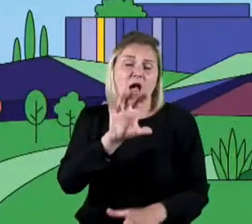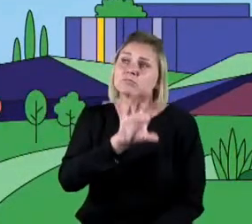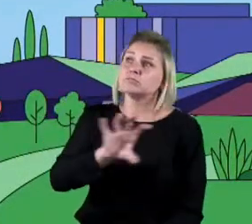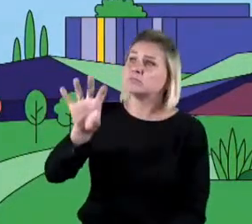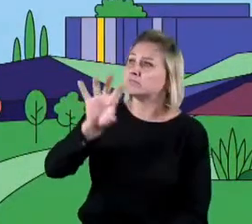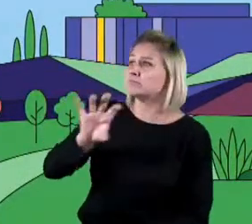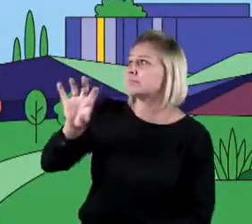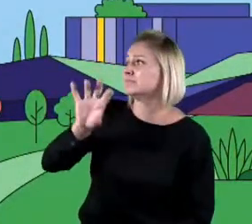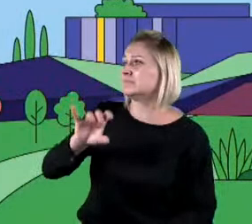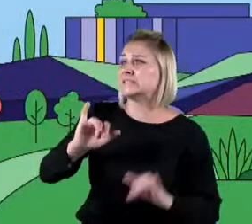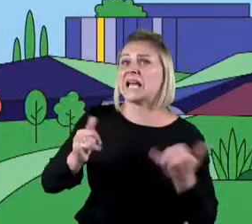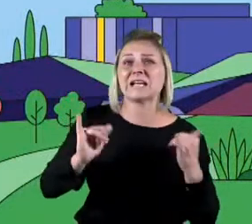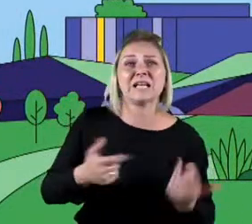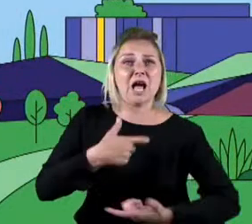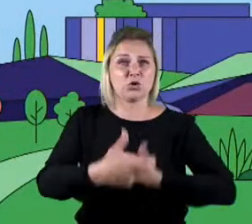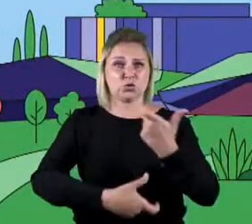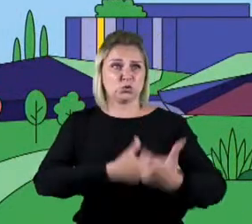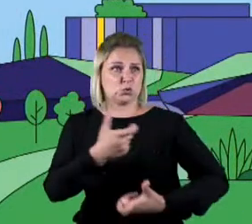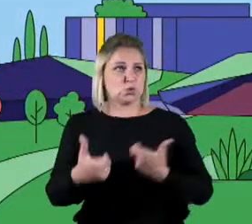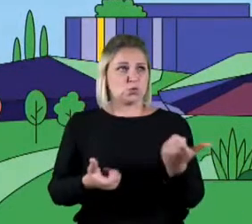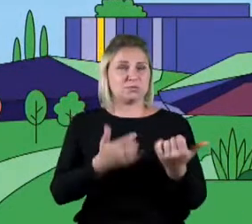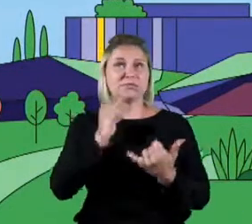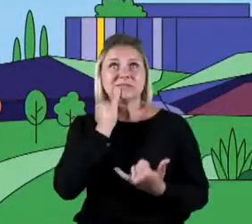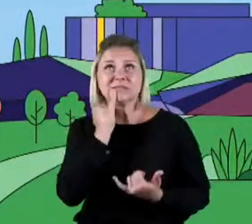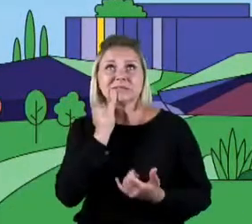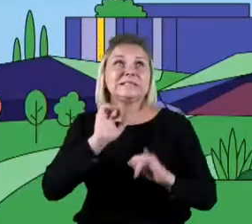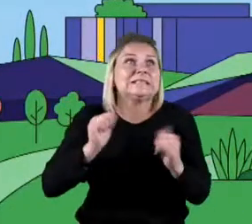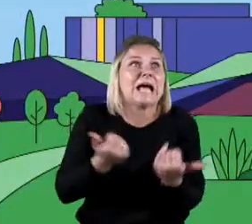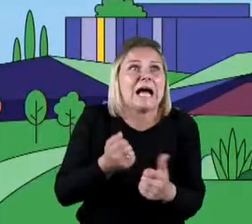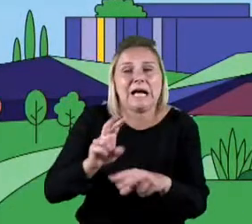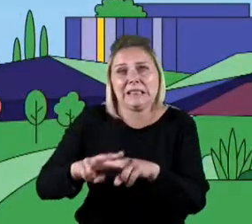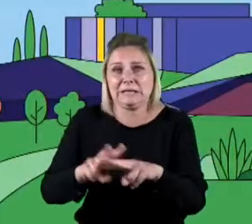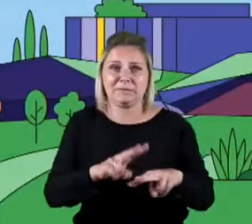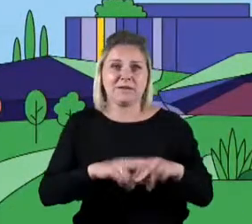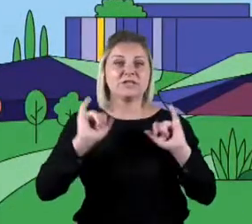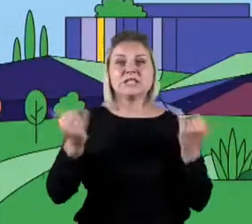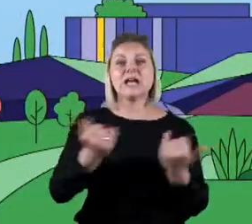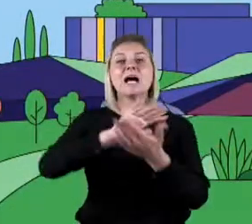And we're still looking at how we can push this forward.